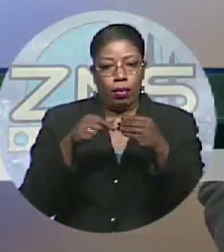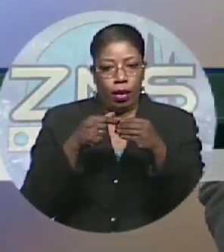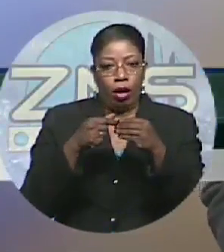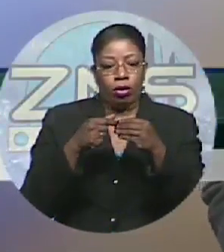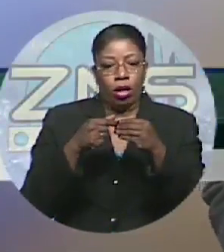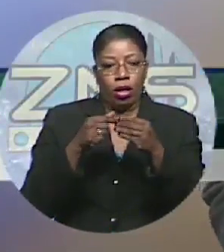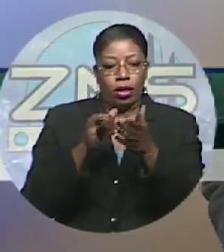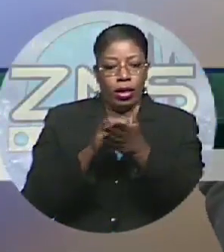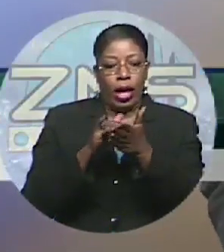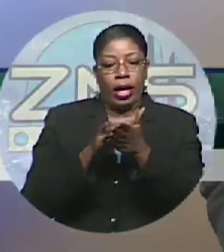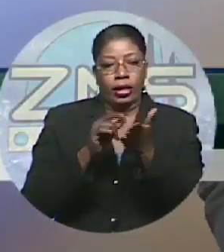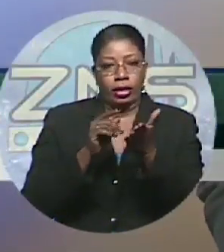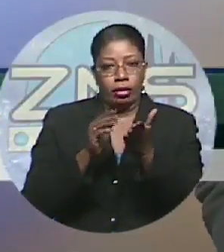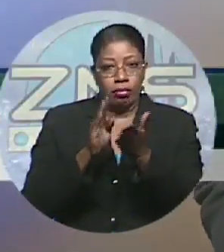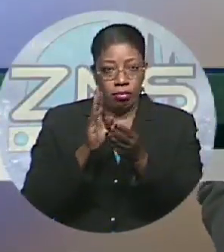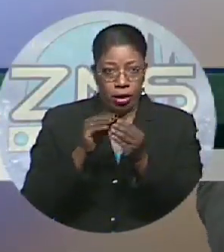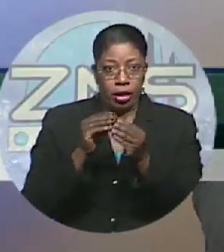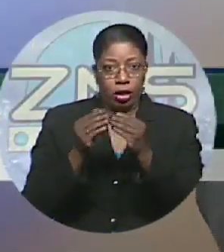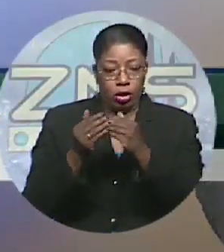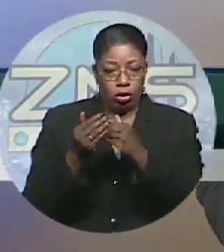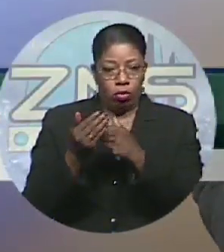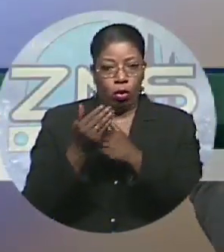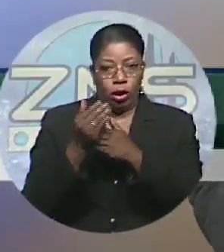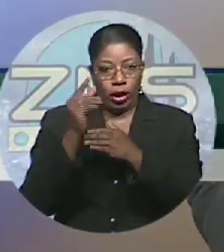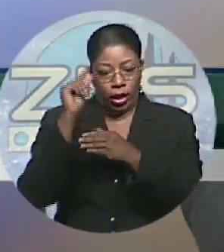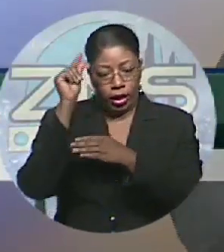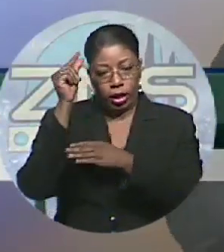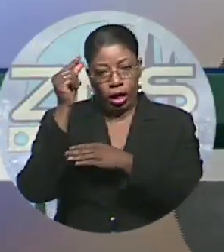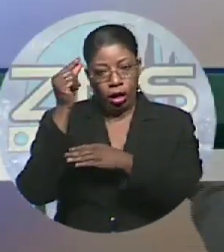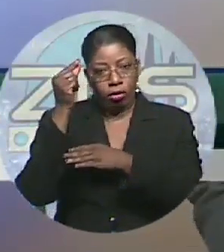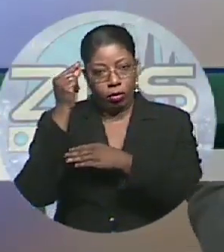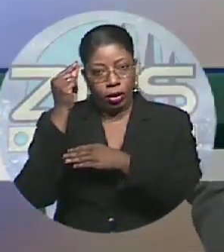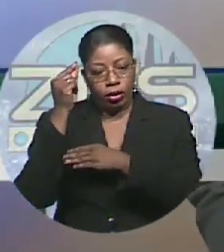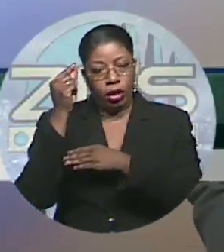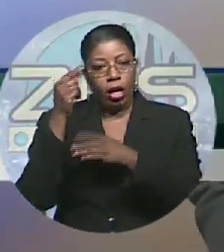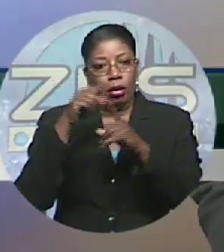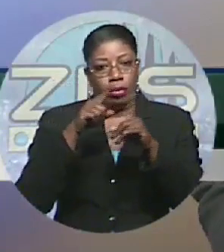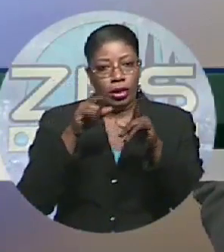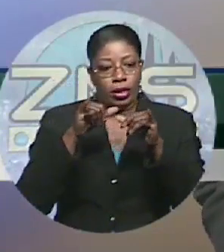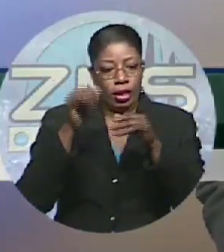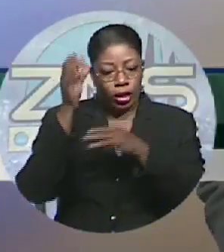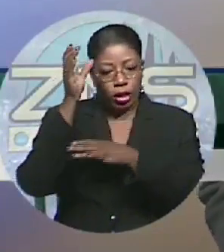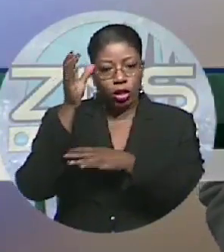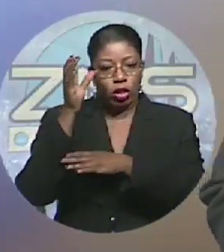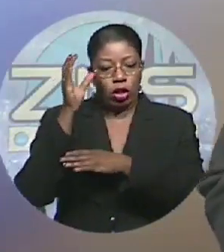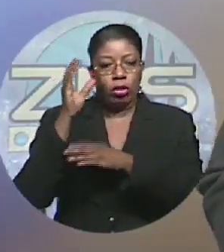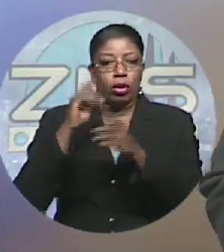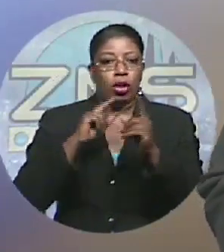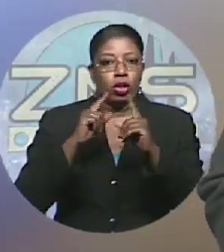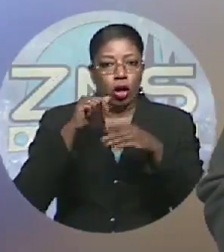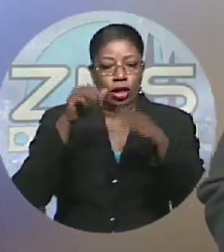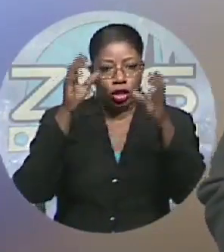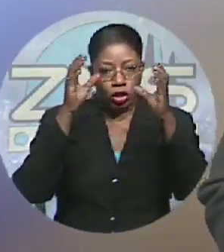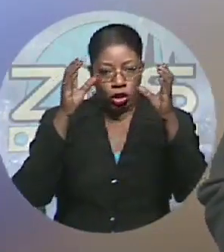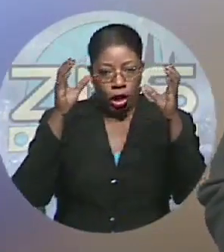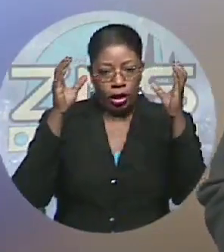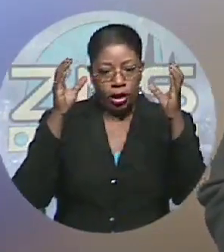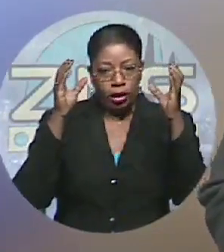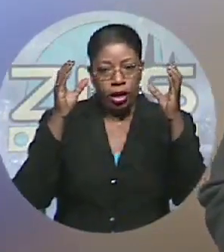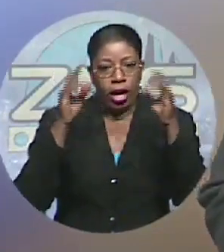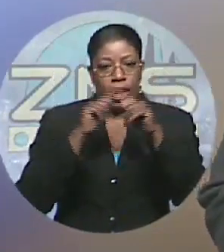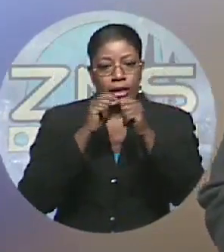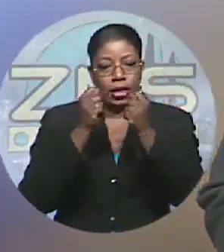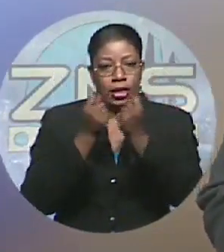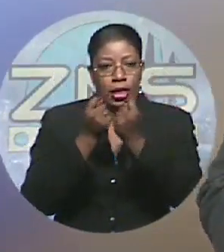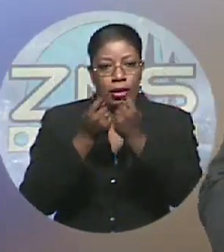with the credit agencies and the government. But there's still a dark cloud of concern looming over those talks in China as the team touches down in the